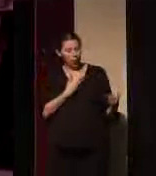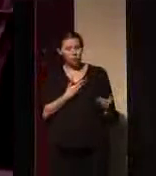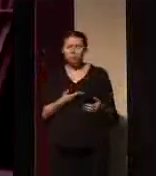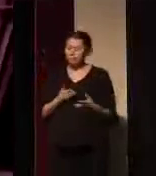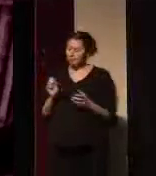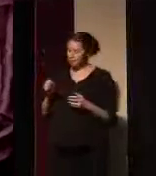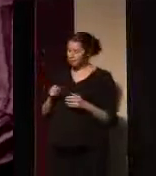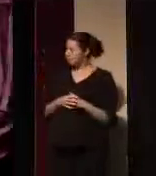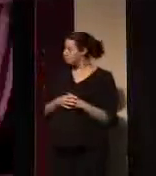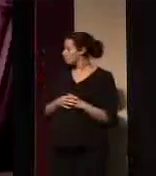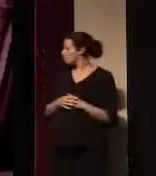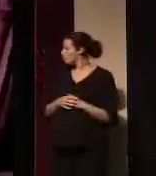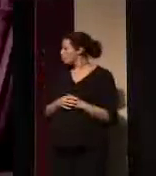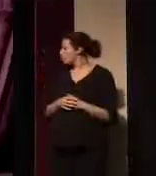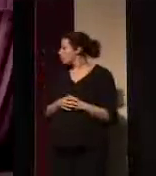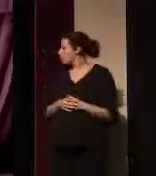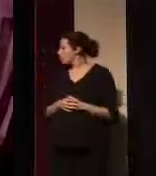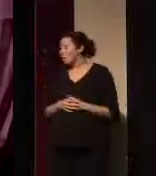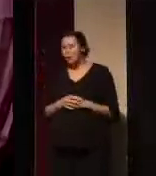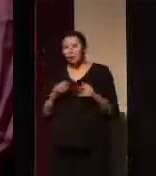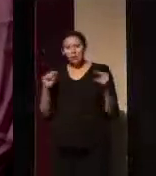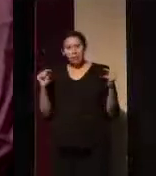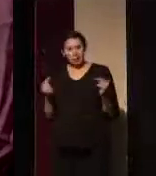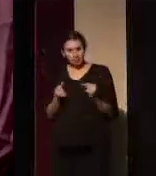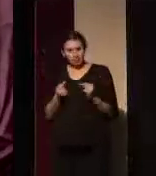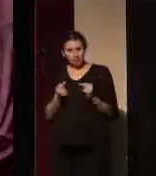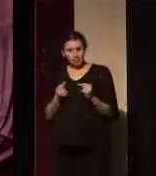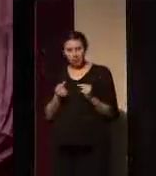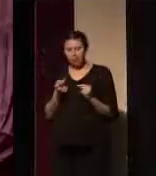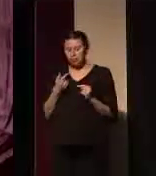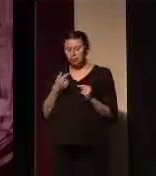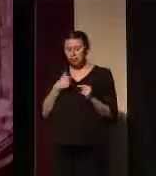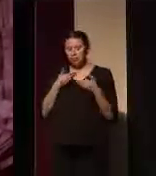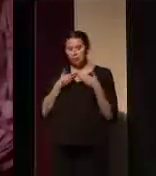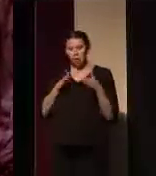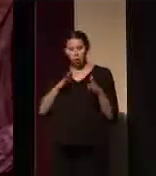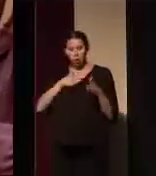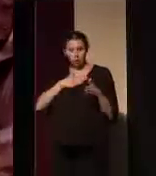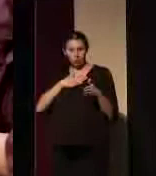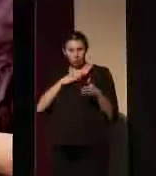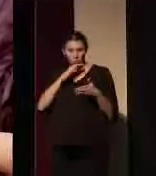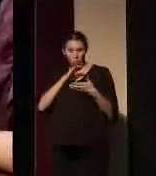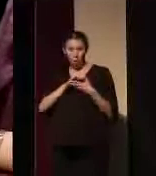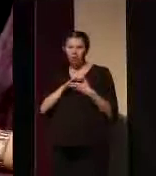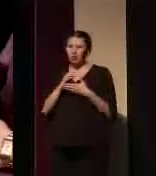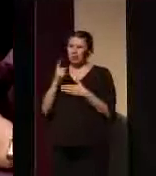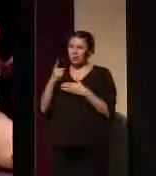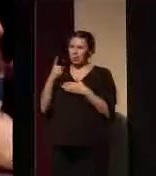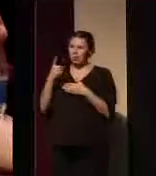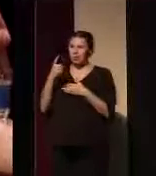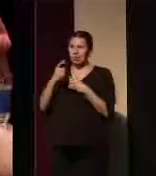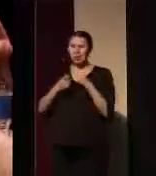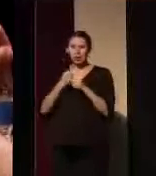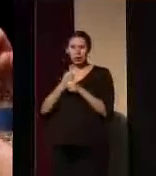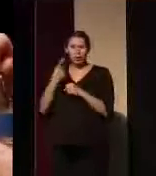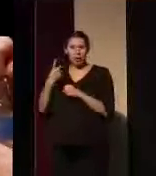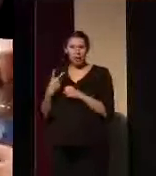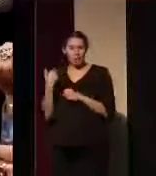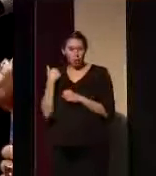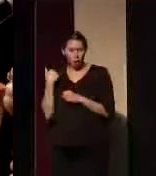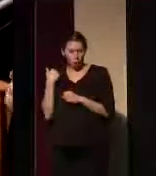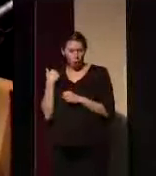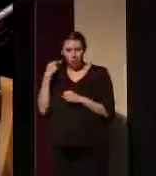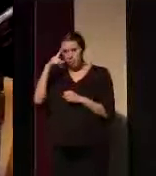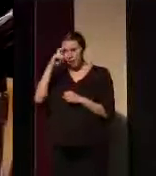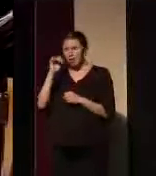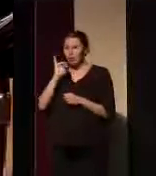Payne, I lost my wife a year and a half ago due to a wrong-way driver. I lost my best friend 2 months after